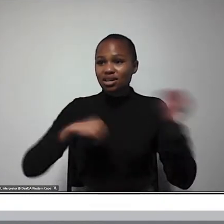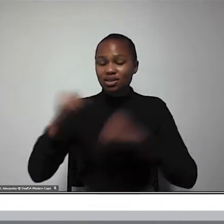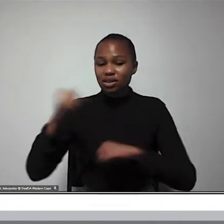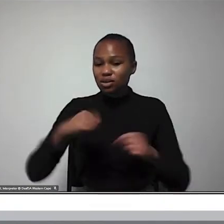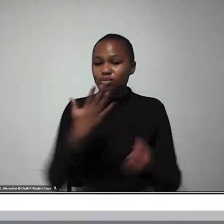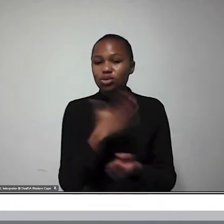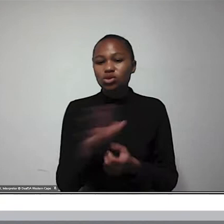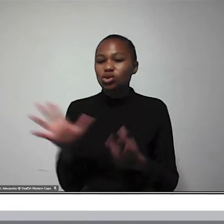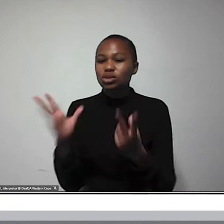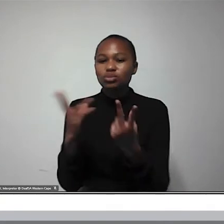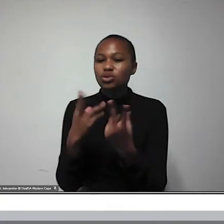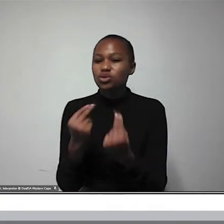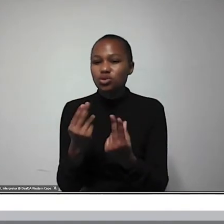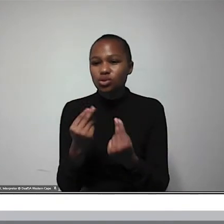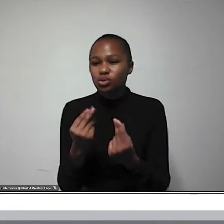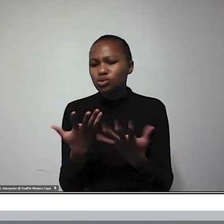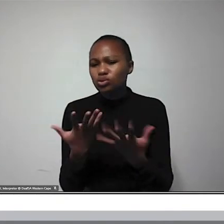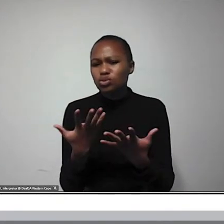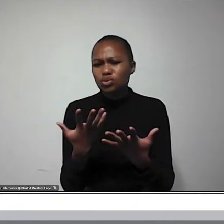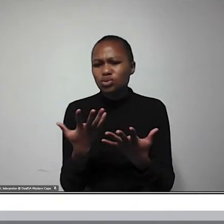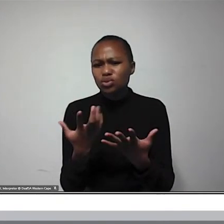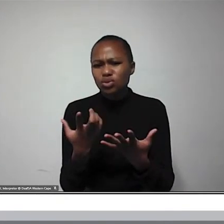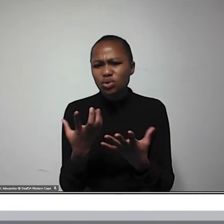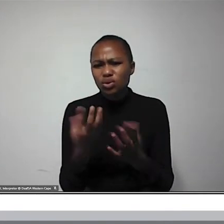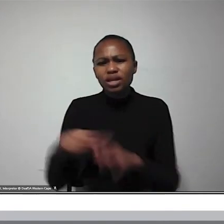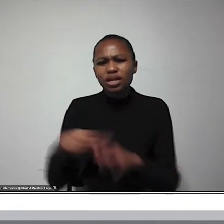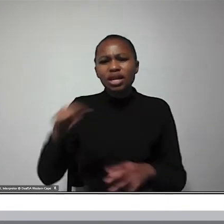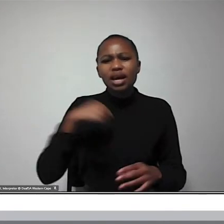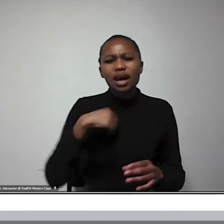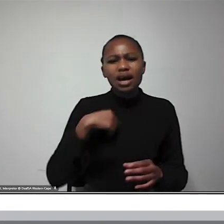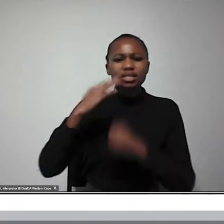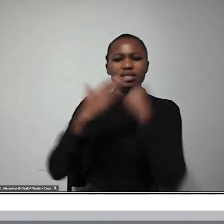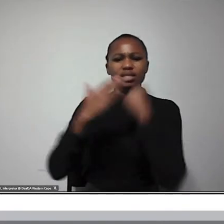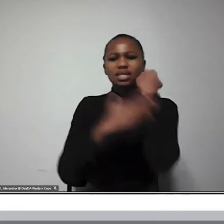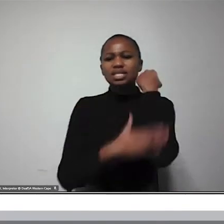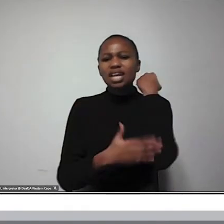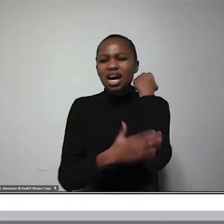renewed within us as a country,